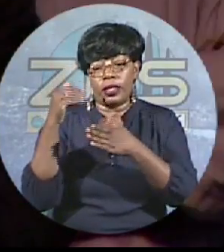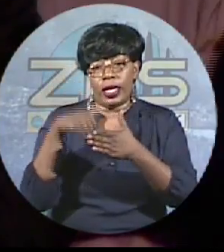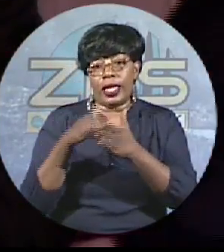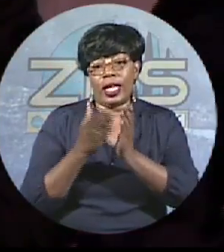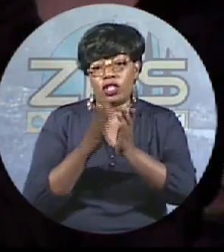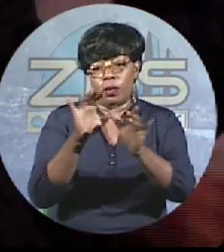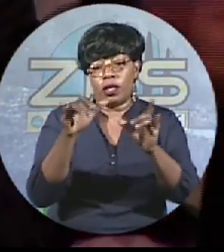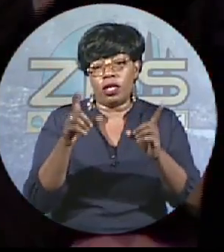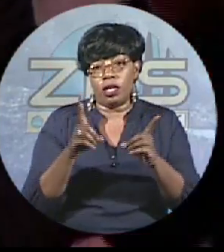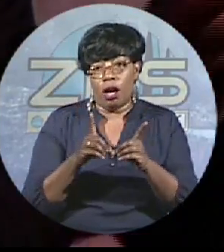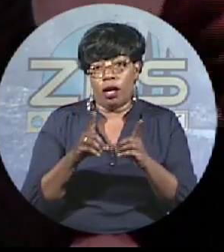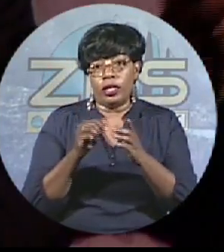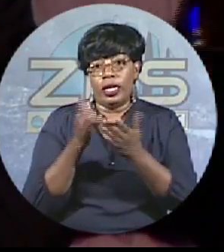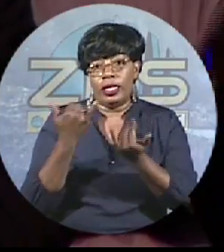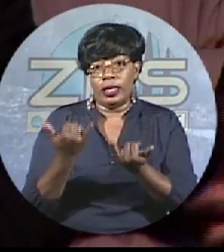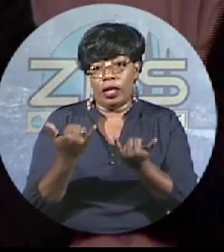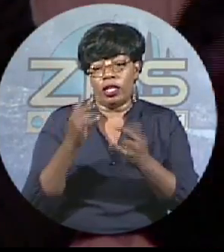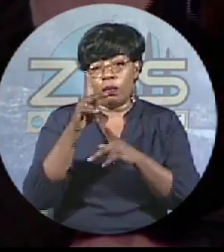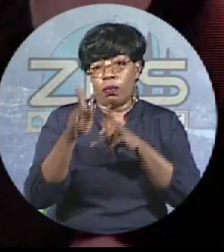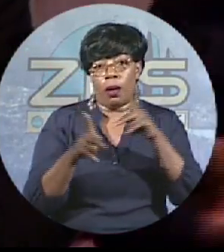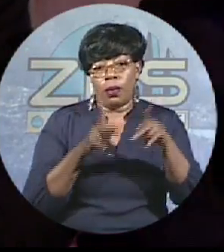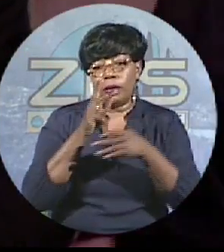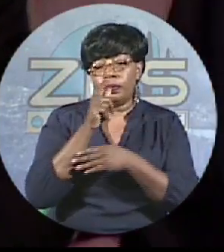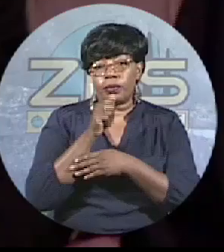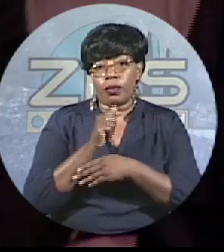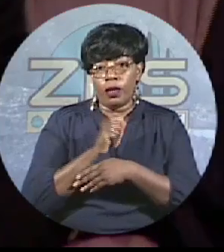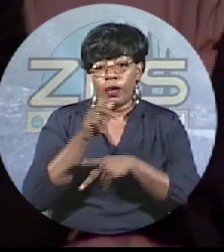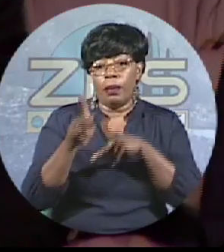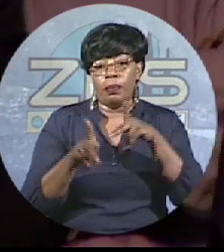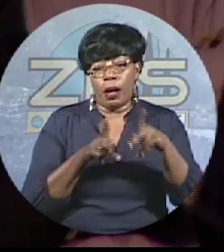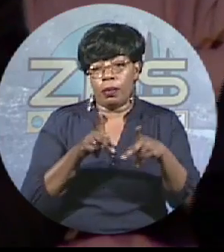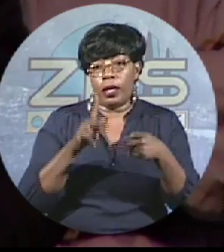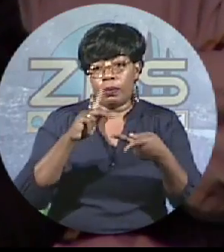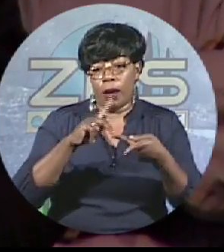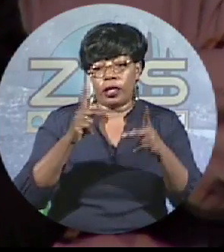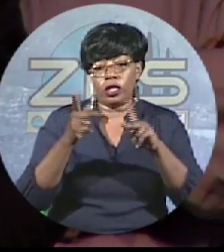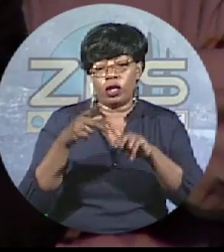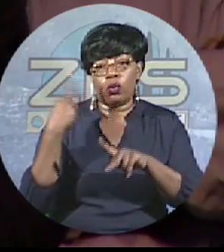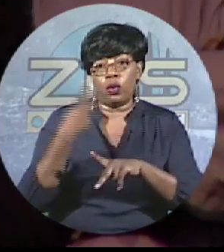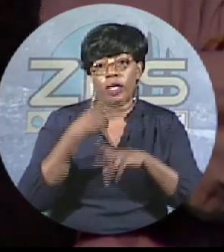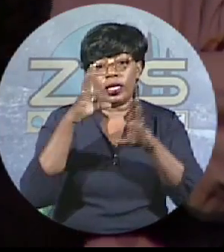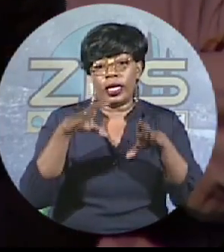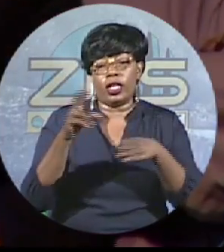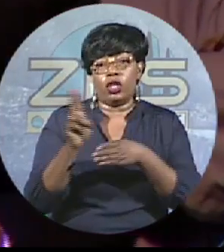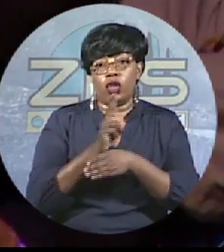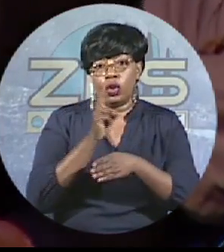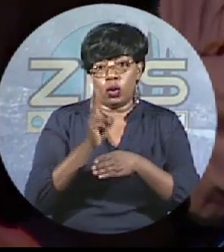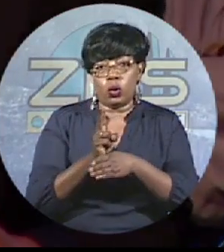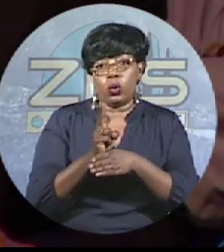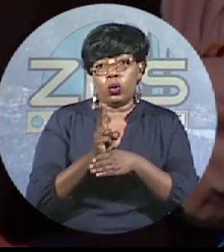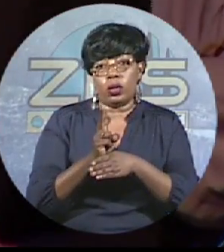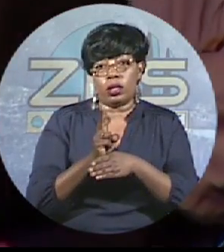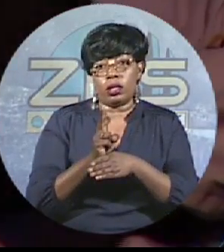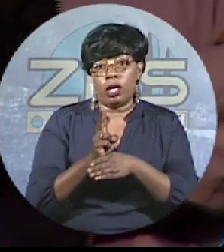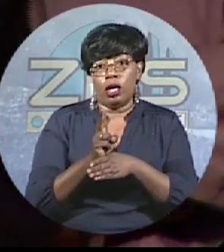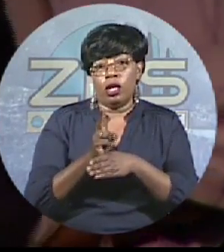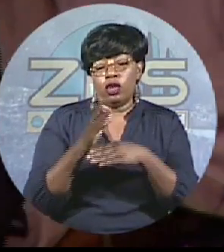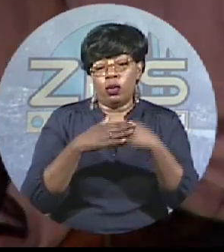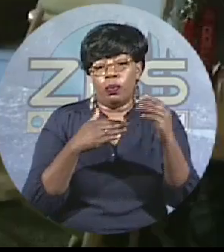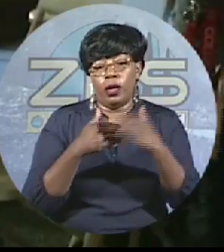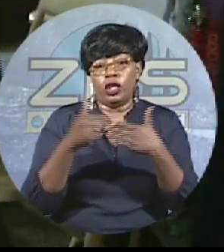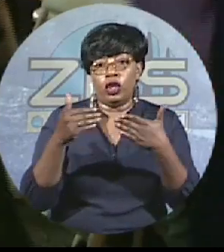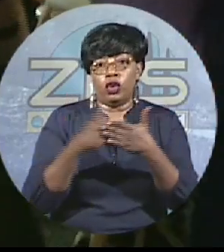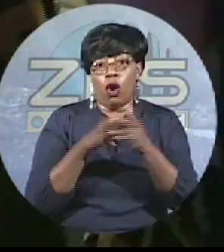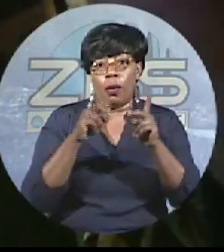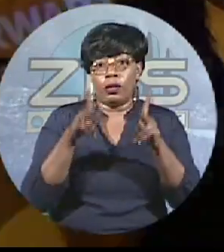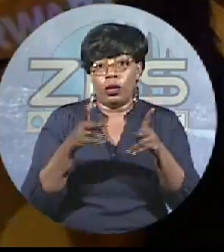This is the kind of public-private partnership we can use as a model to build new opportunities